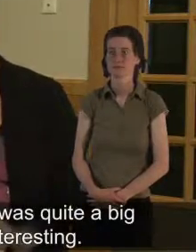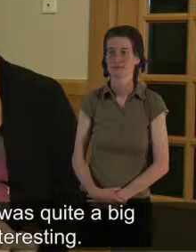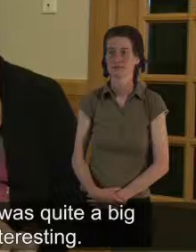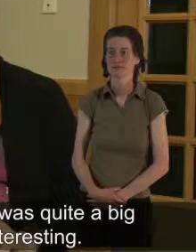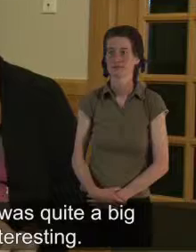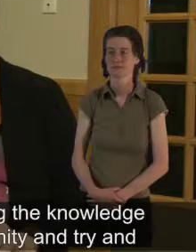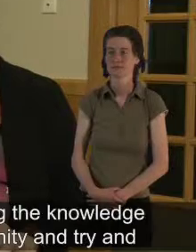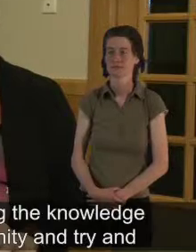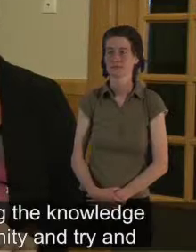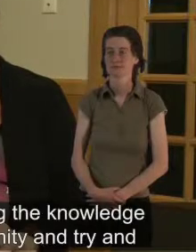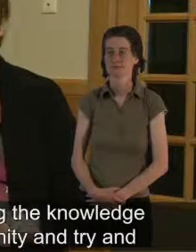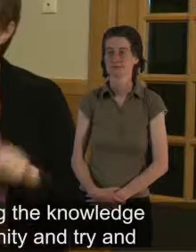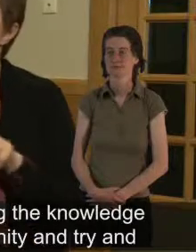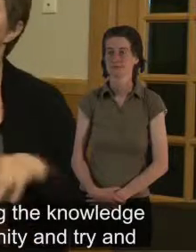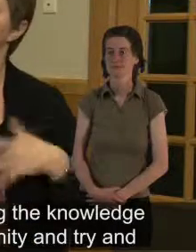quite interesting.